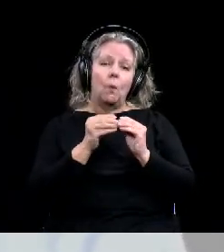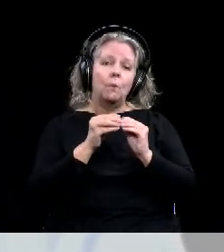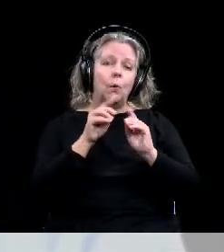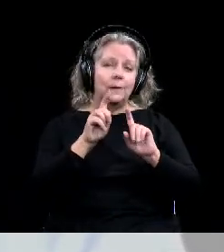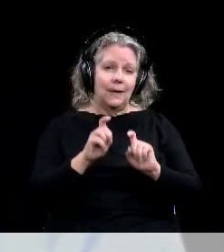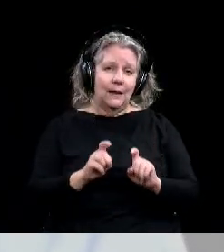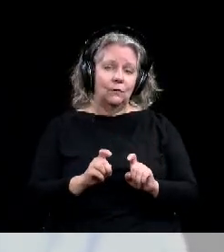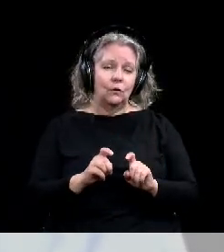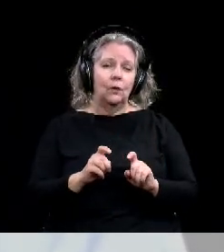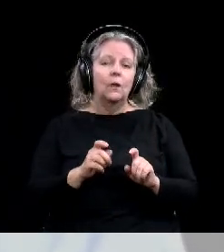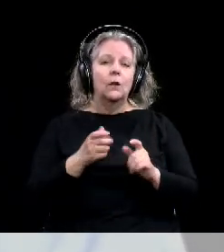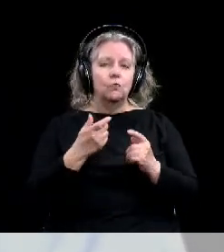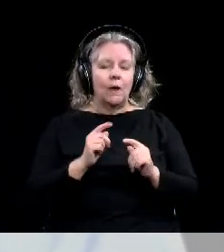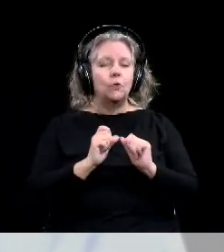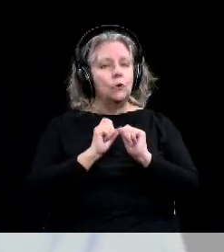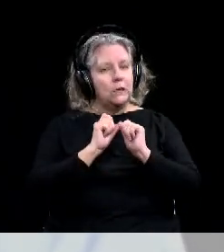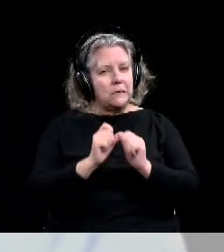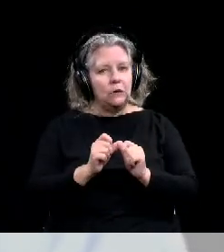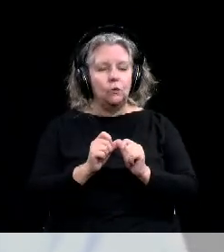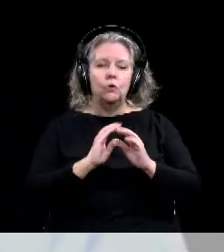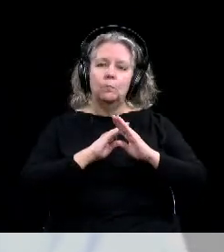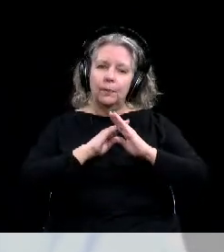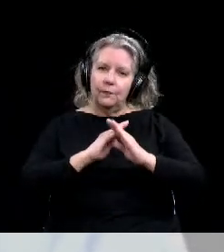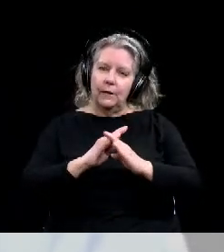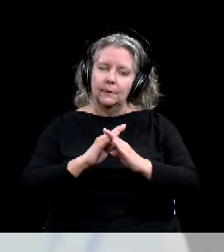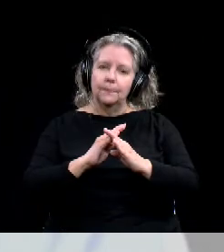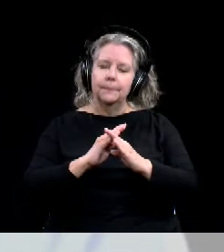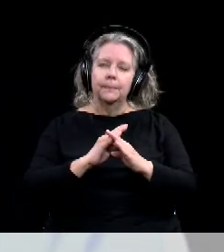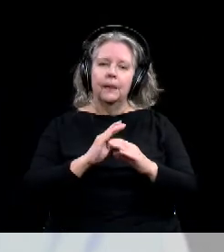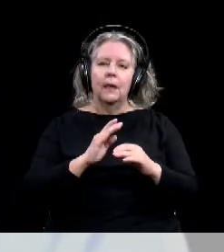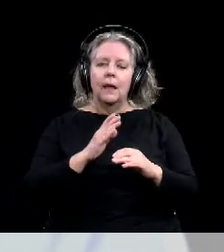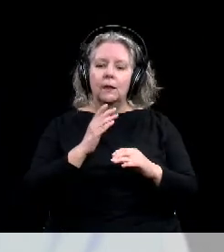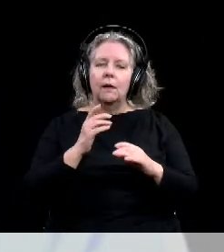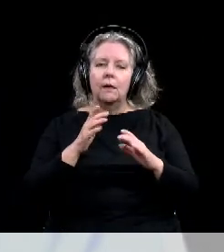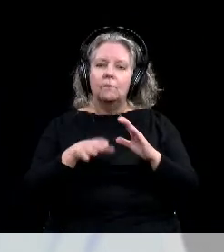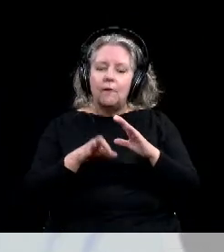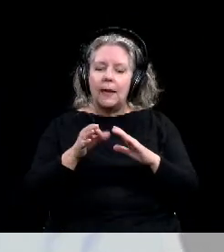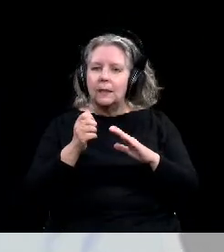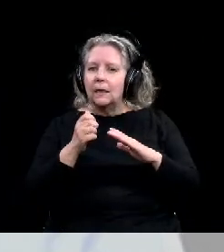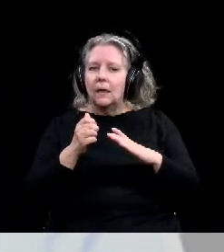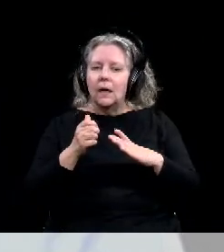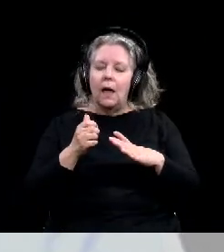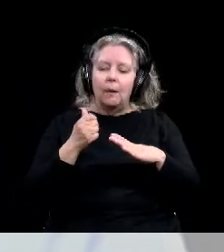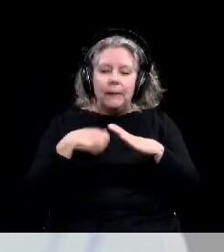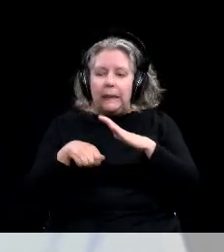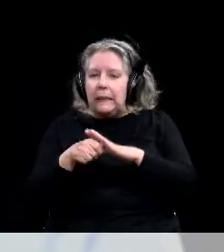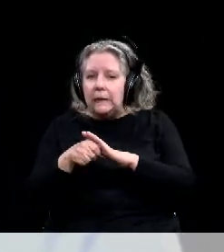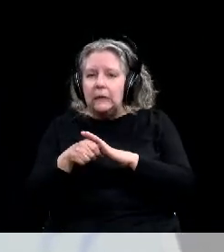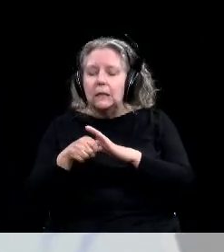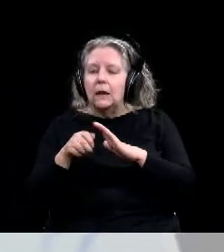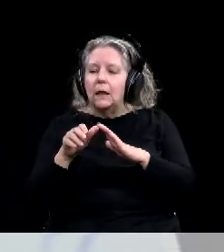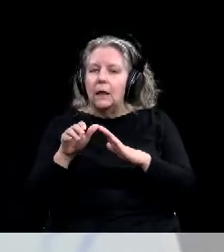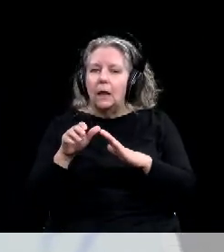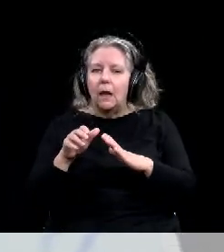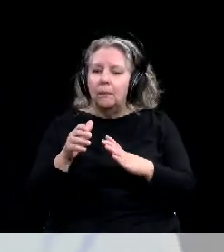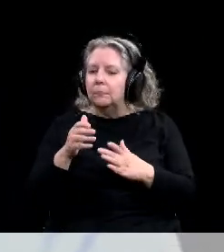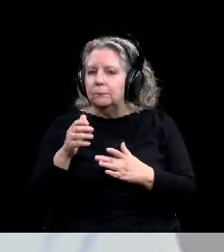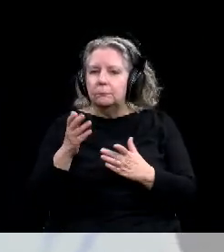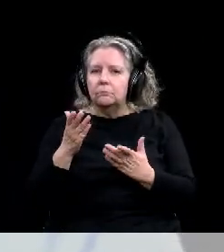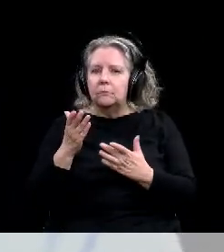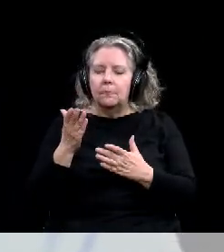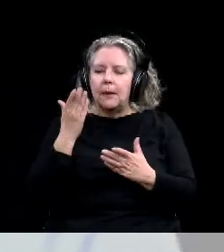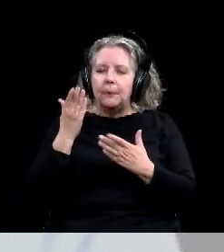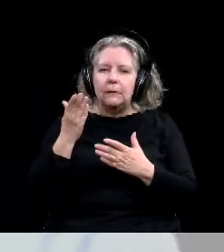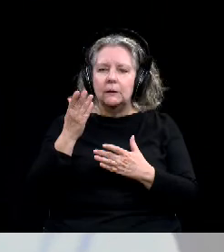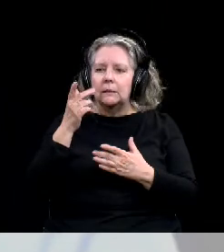throughout our community, isolate those individuals, quarantine those who've been exposed, and stop transmission in its tracks. But